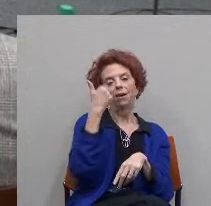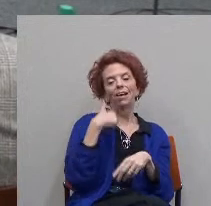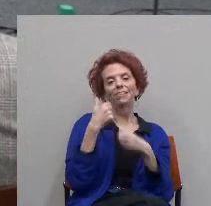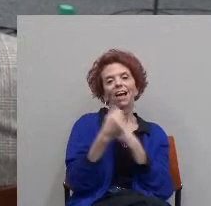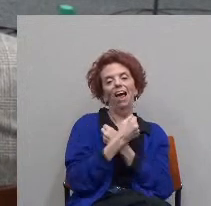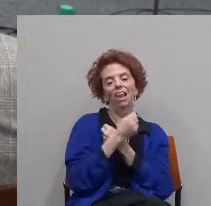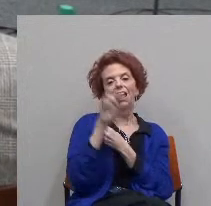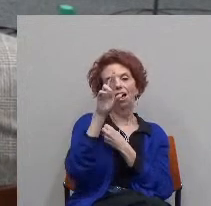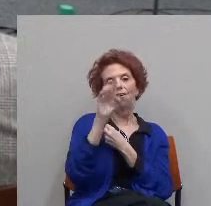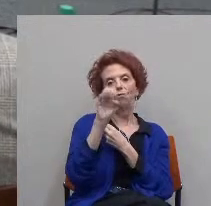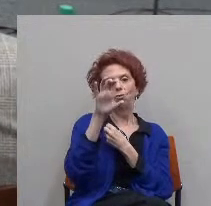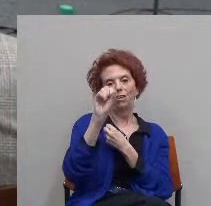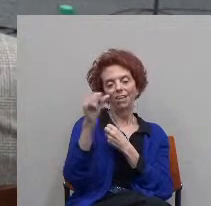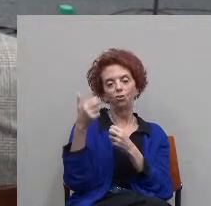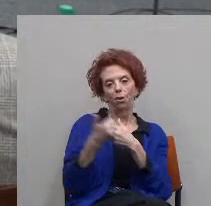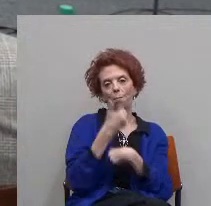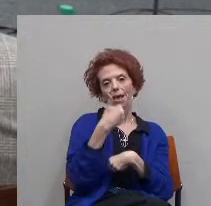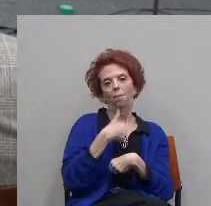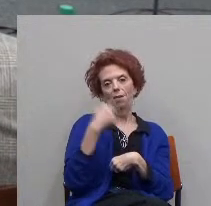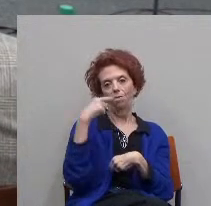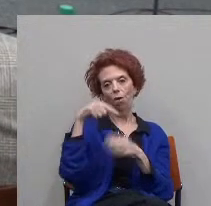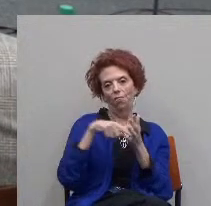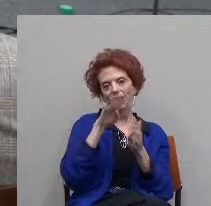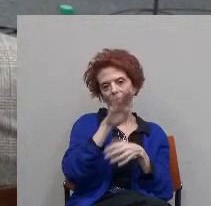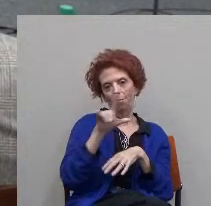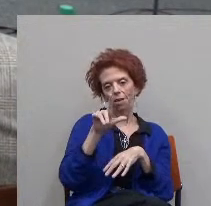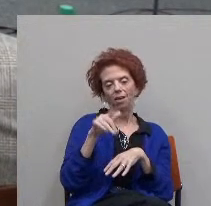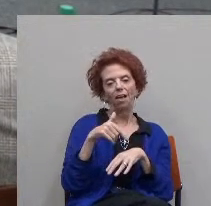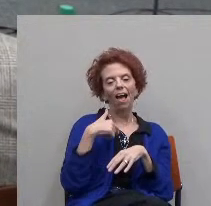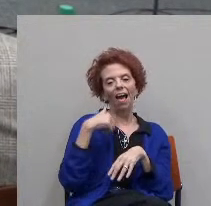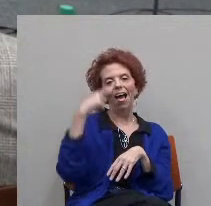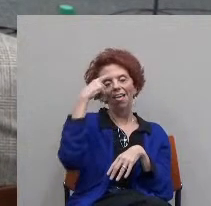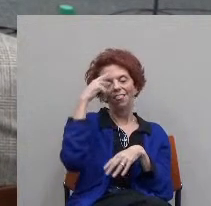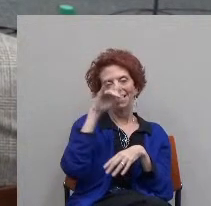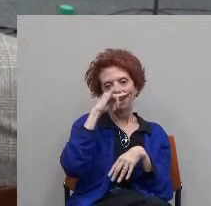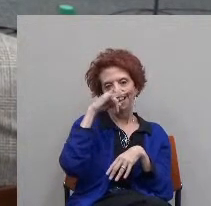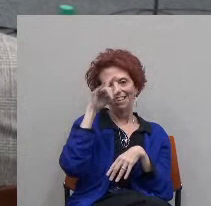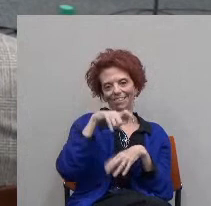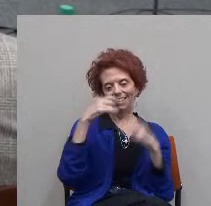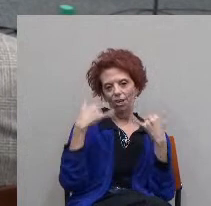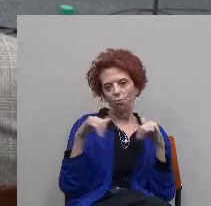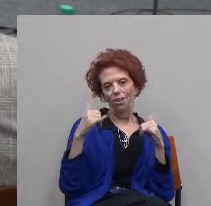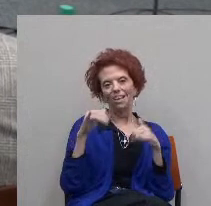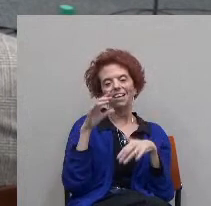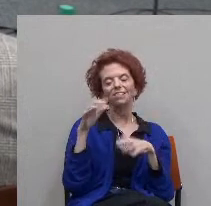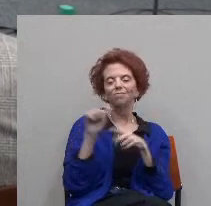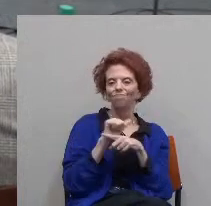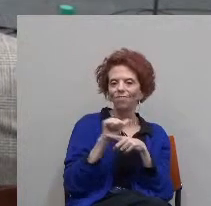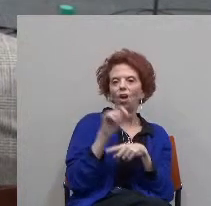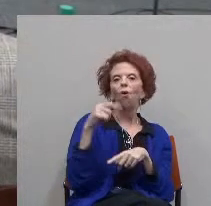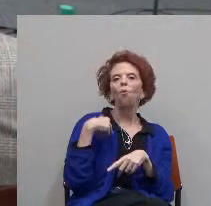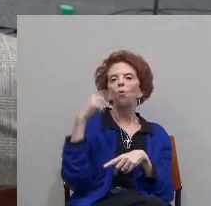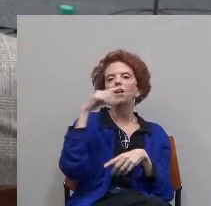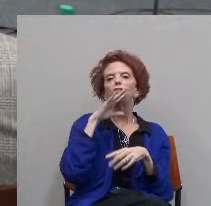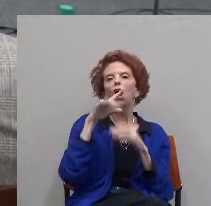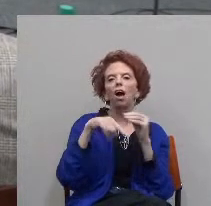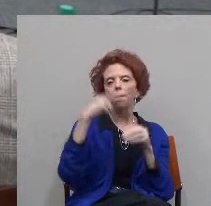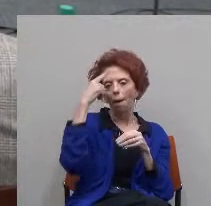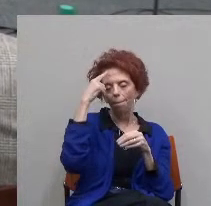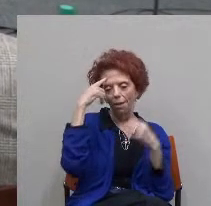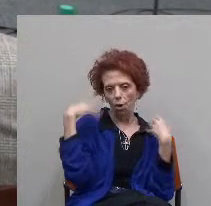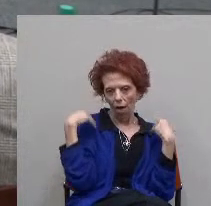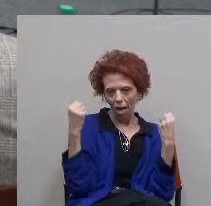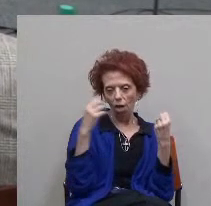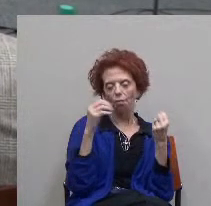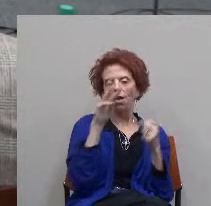and you can directly blame me for this bill. I think kids need recess. You know, we talk a lot about mental health issues and